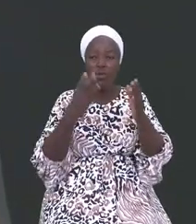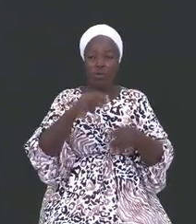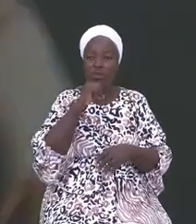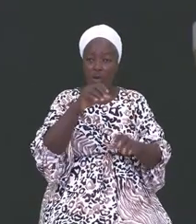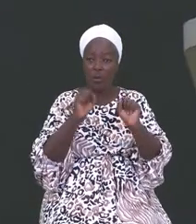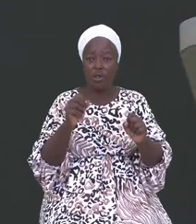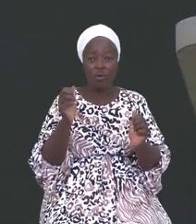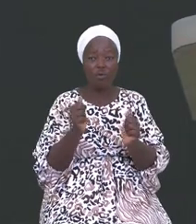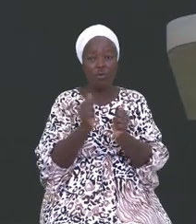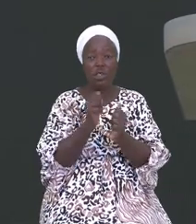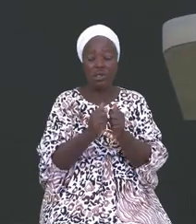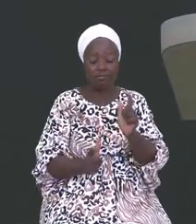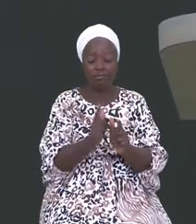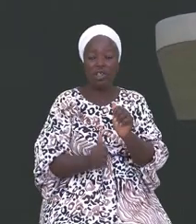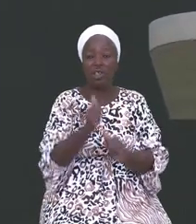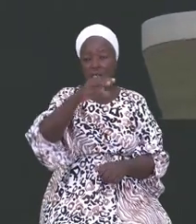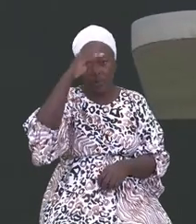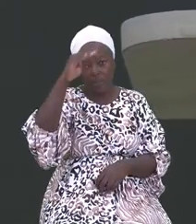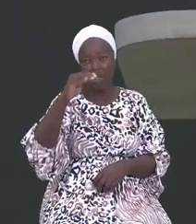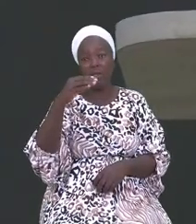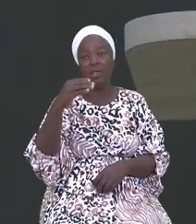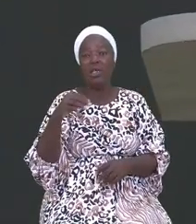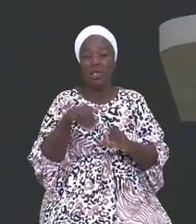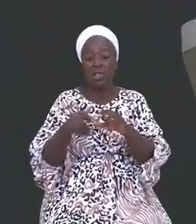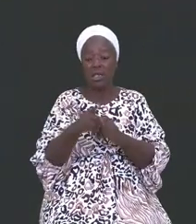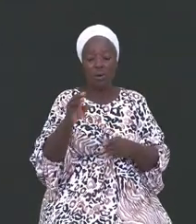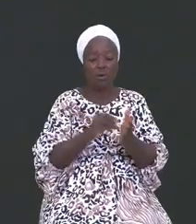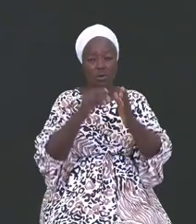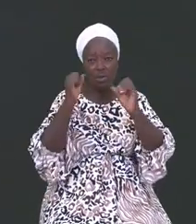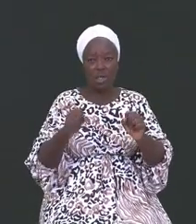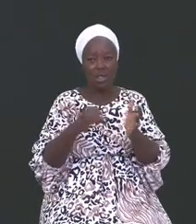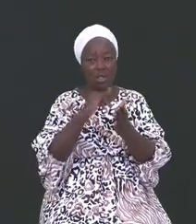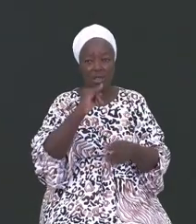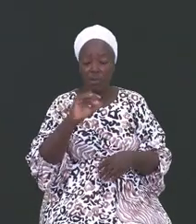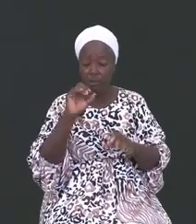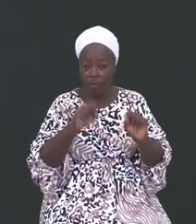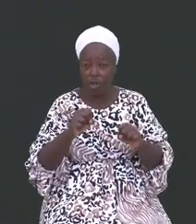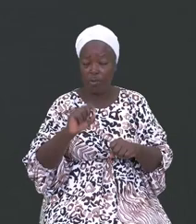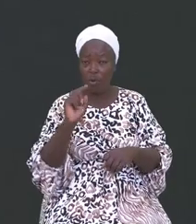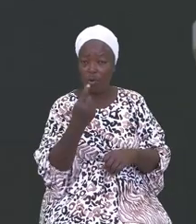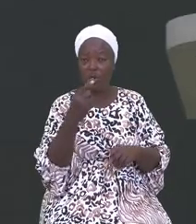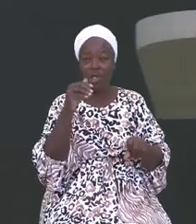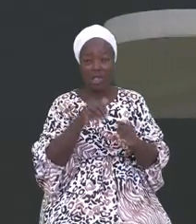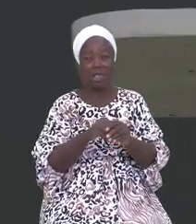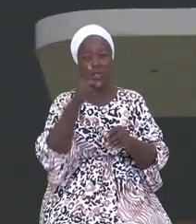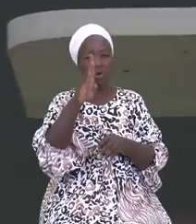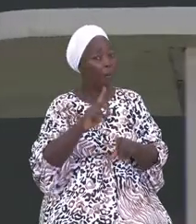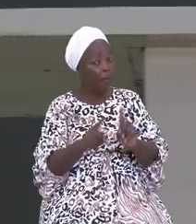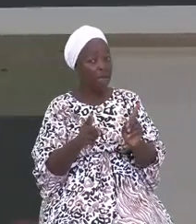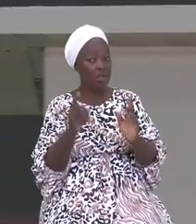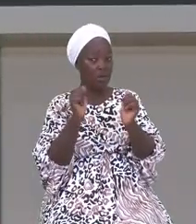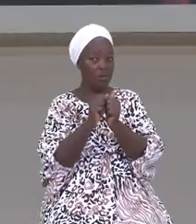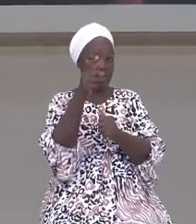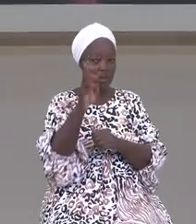of men in their own strength, is possible only in God. But with